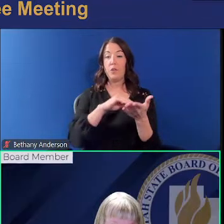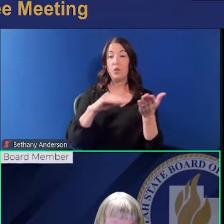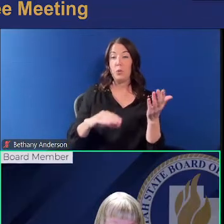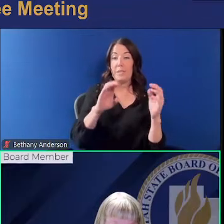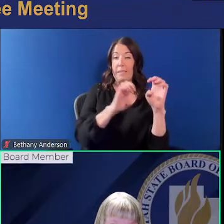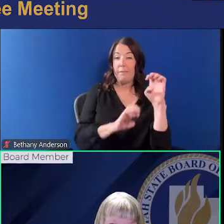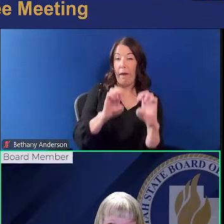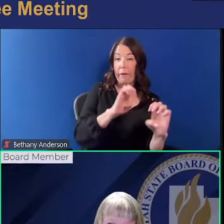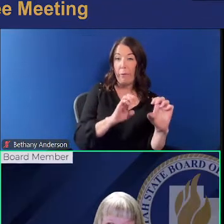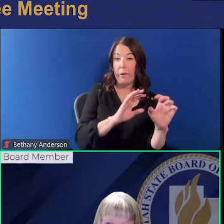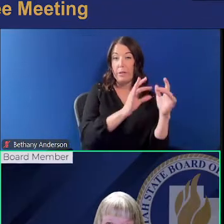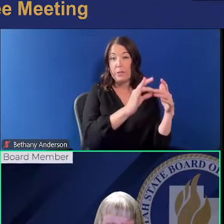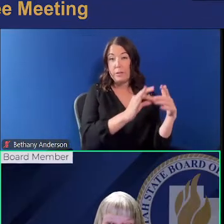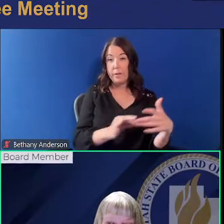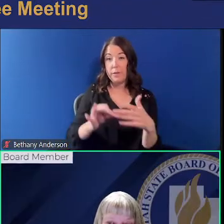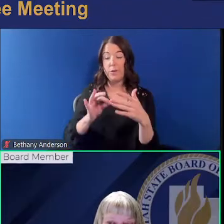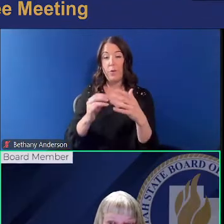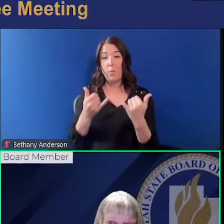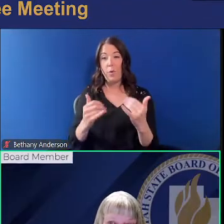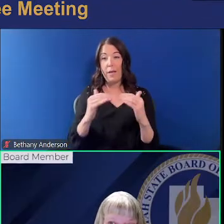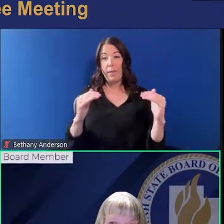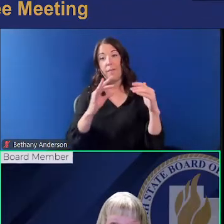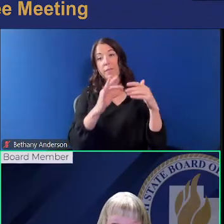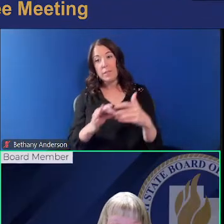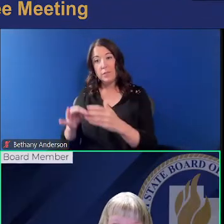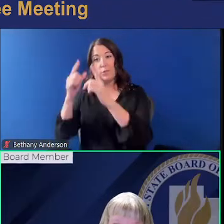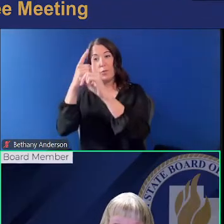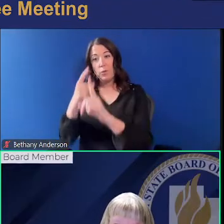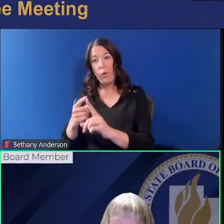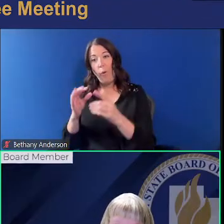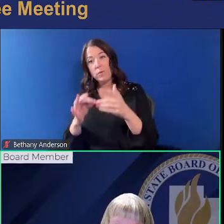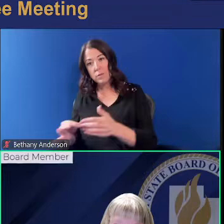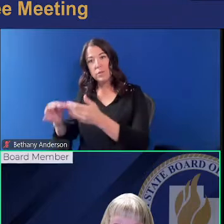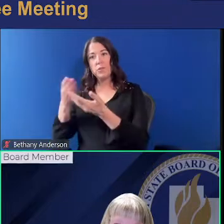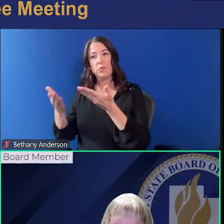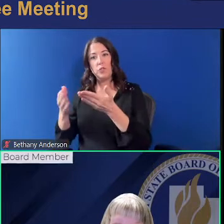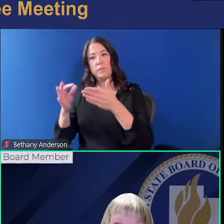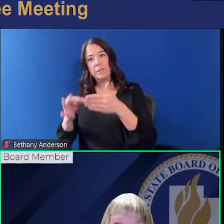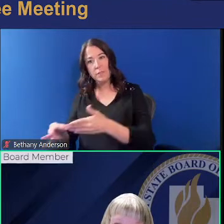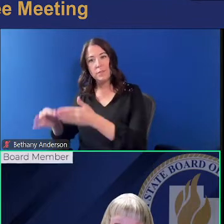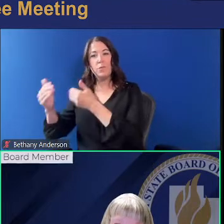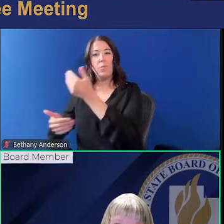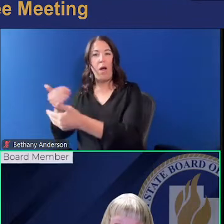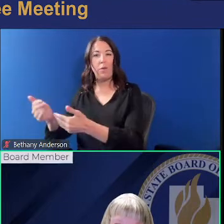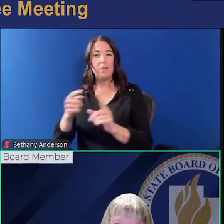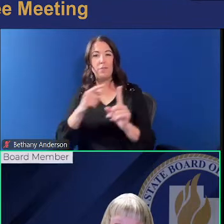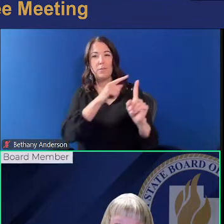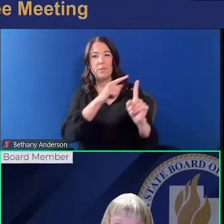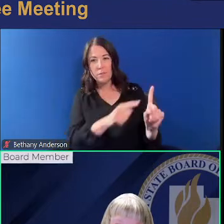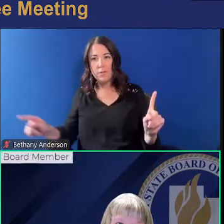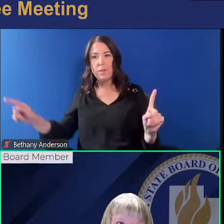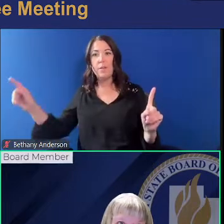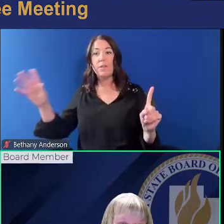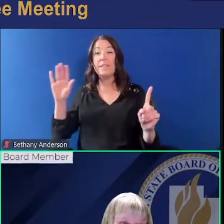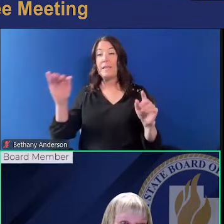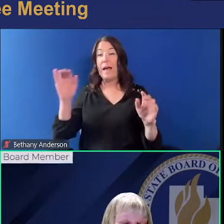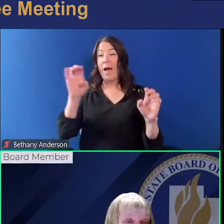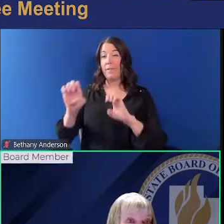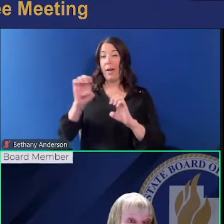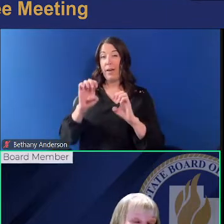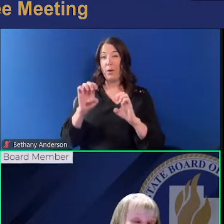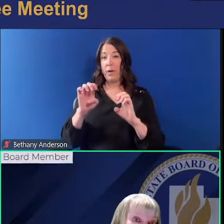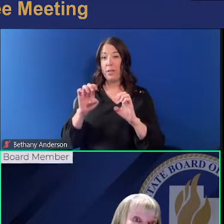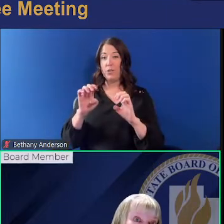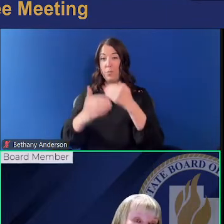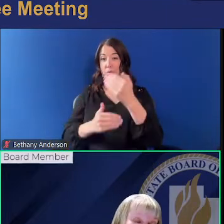evaluation, present levels, goals, services, and demonstrated progress, is that evaluation period? Is that at the